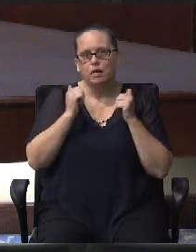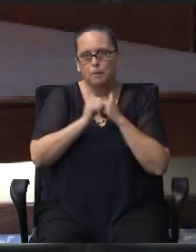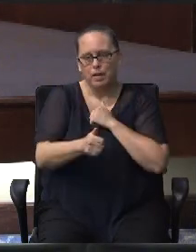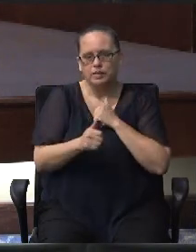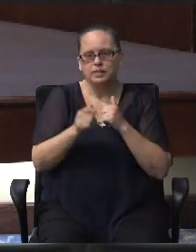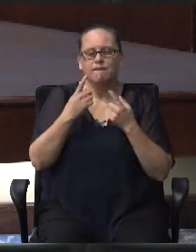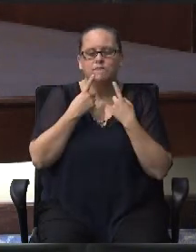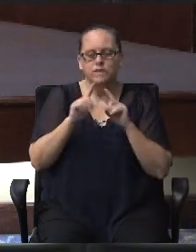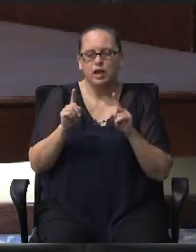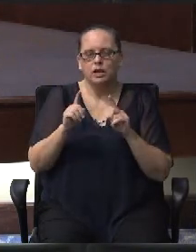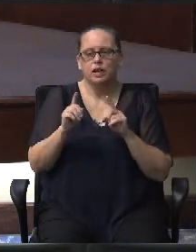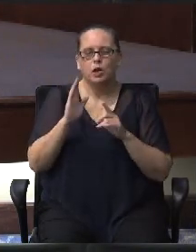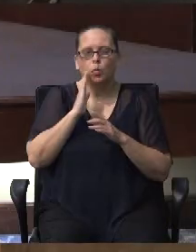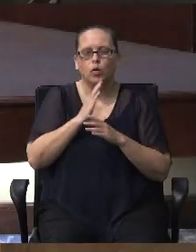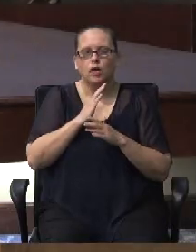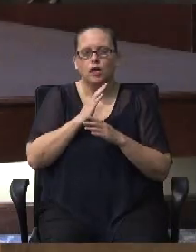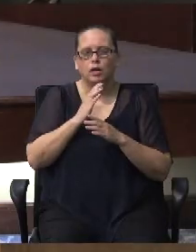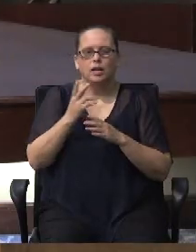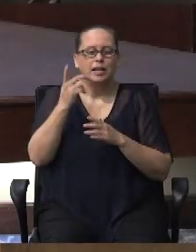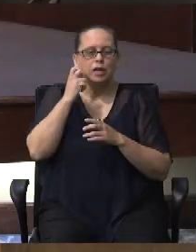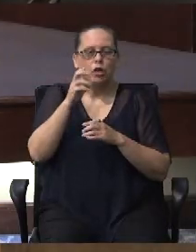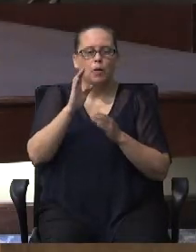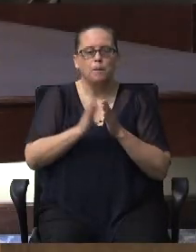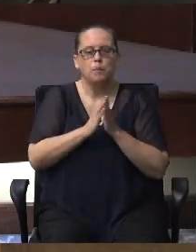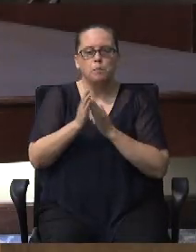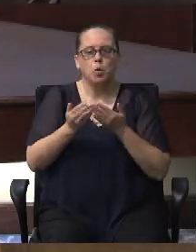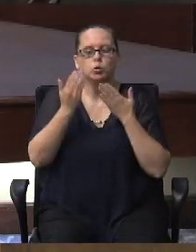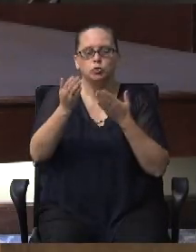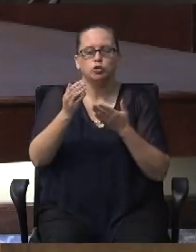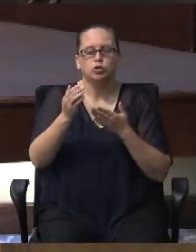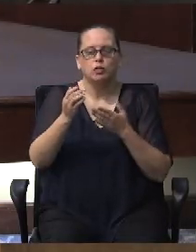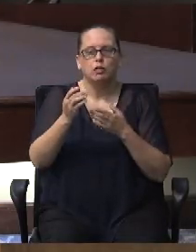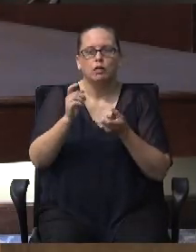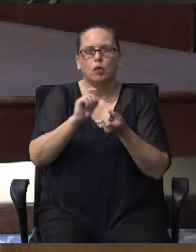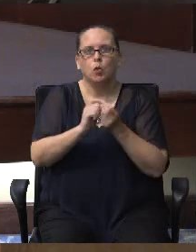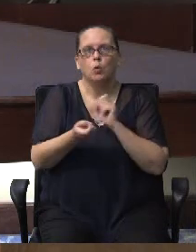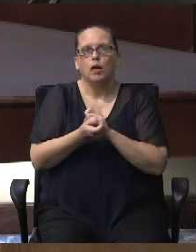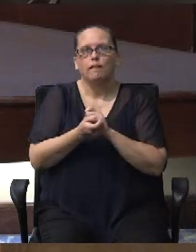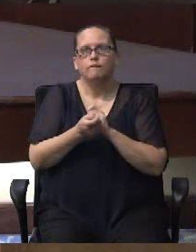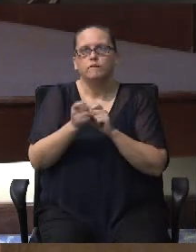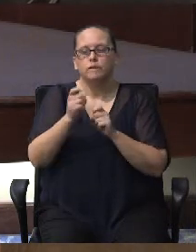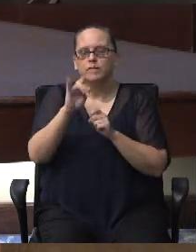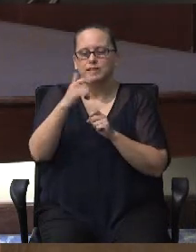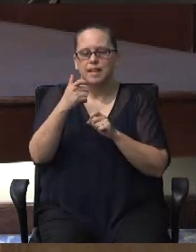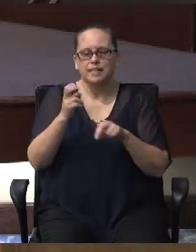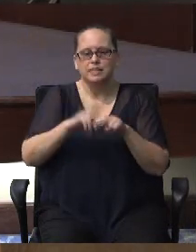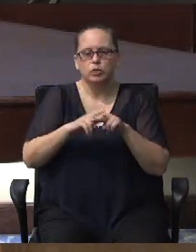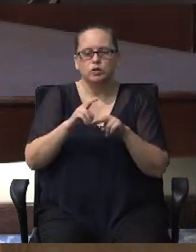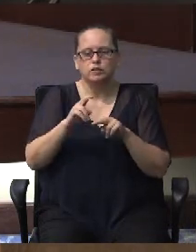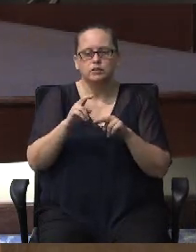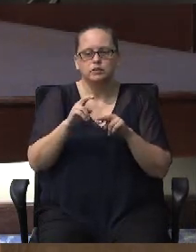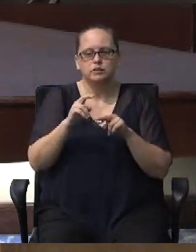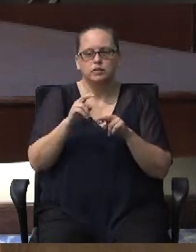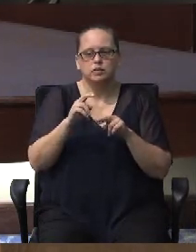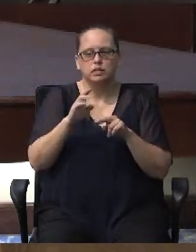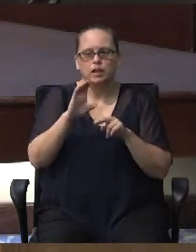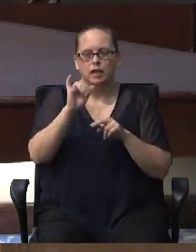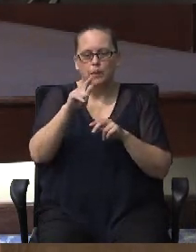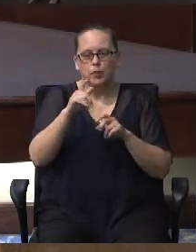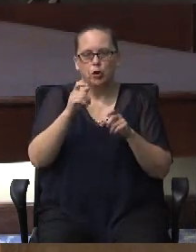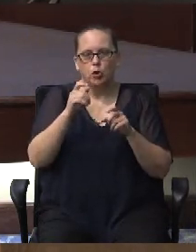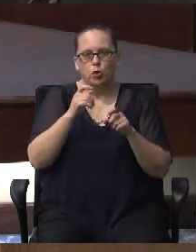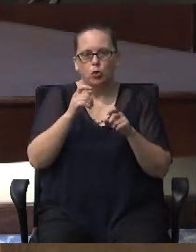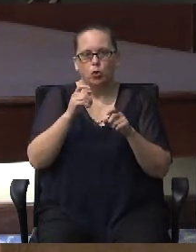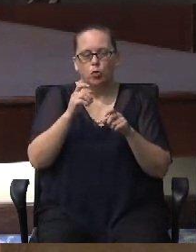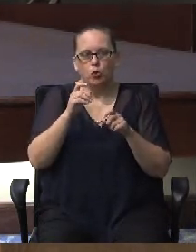And finally, I will entertain a motion to ratify the property tax increase reflected on the operating budget and capital improvements program for the